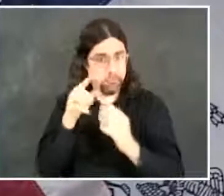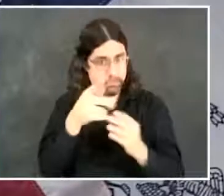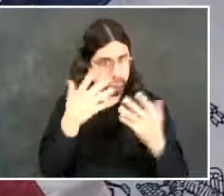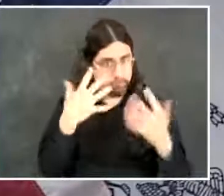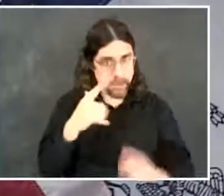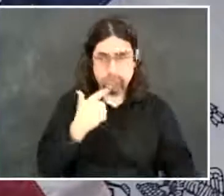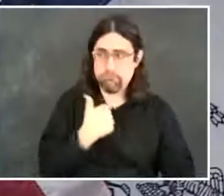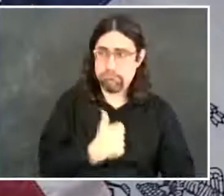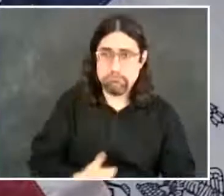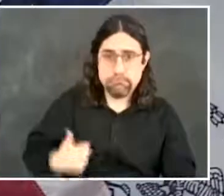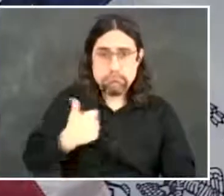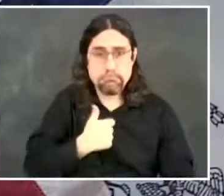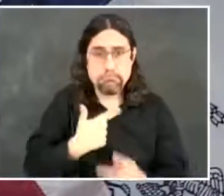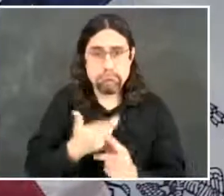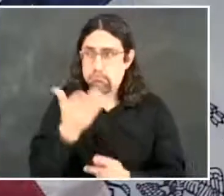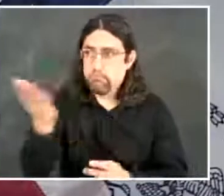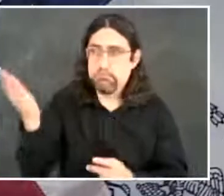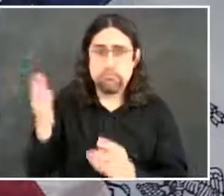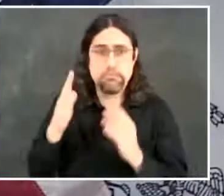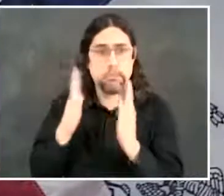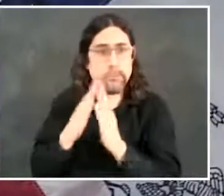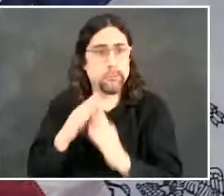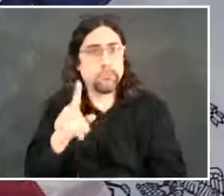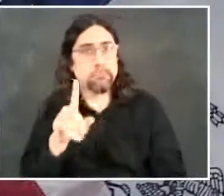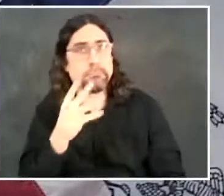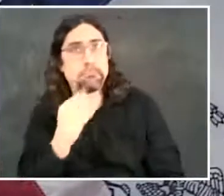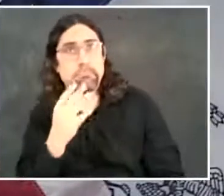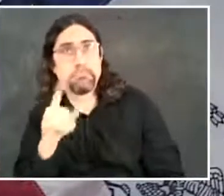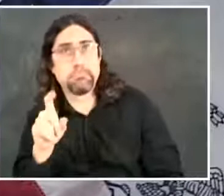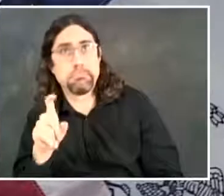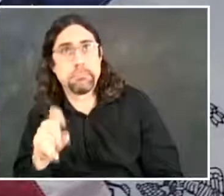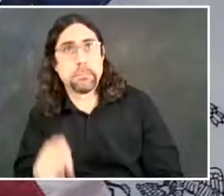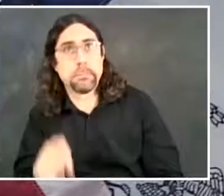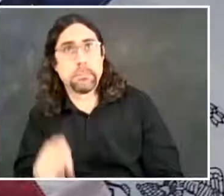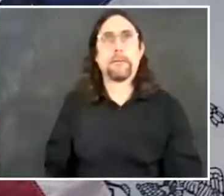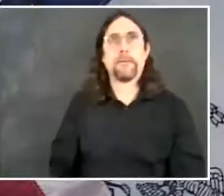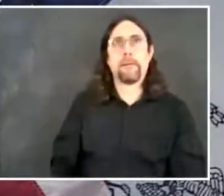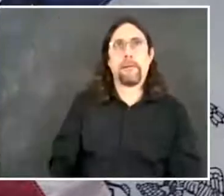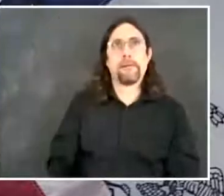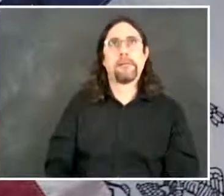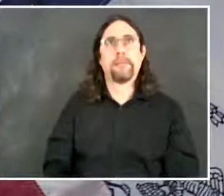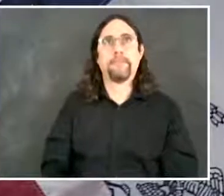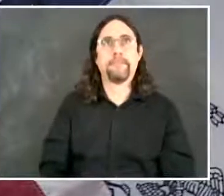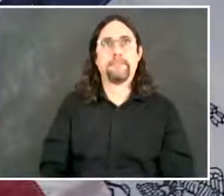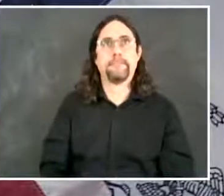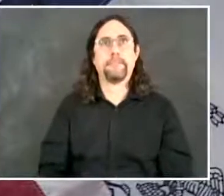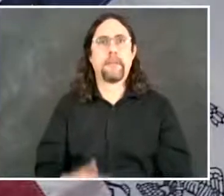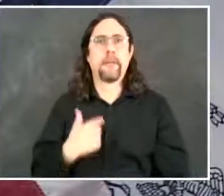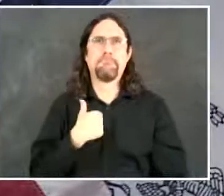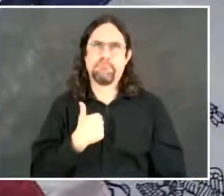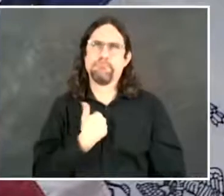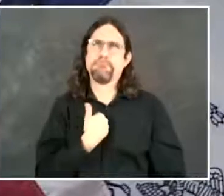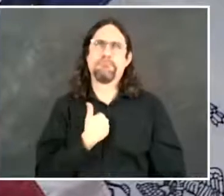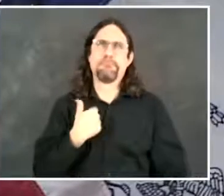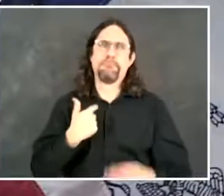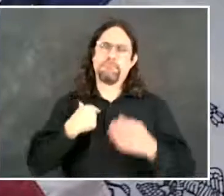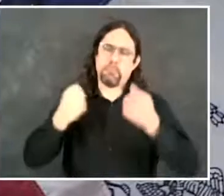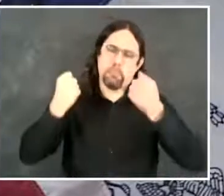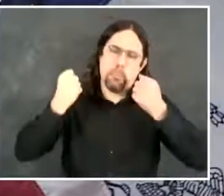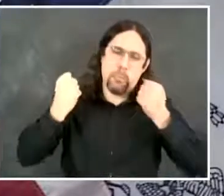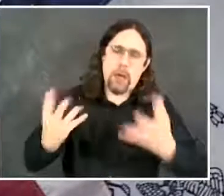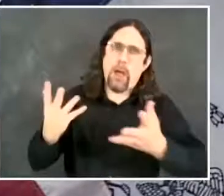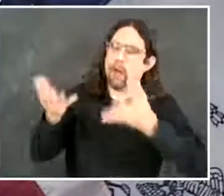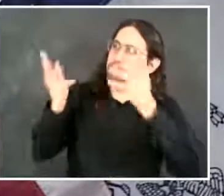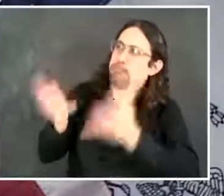of conversations, Jacob, with Jewish community leaders in the last few days. And I'm going to respect the privacy of those conversations,